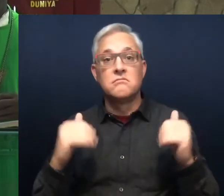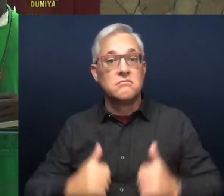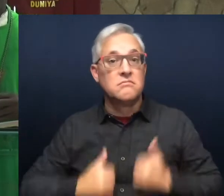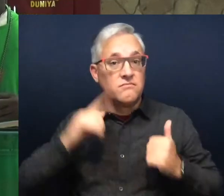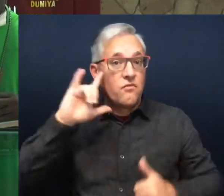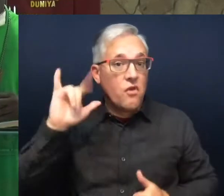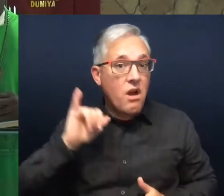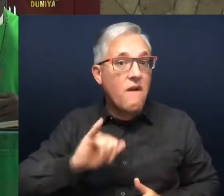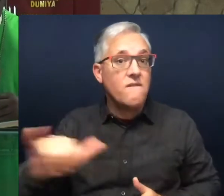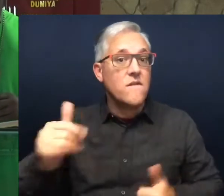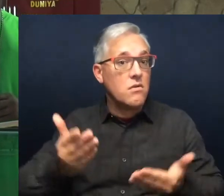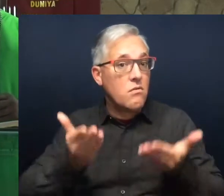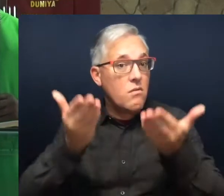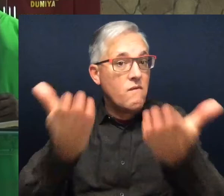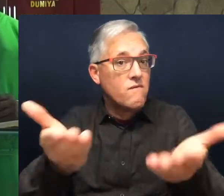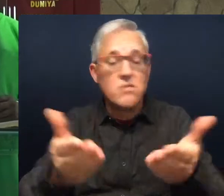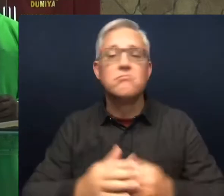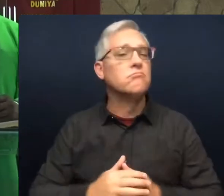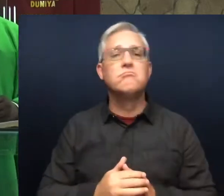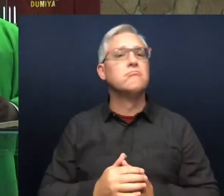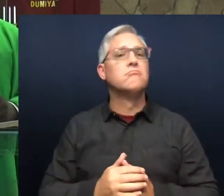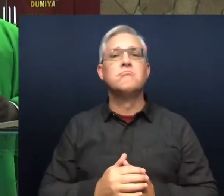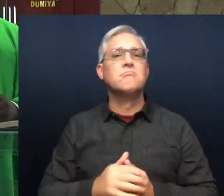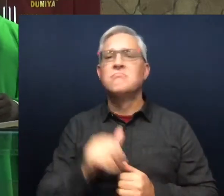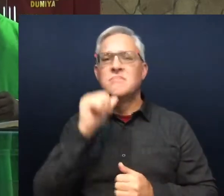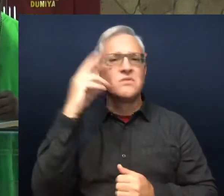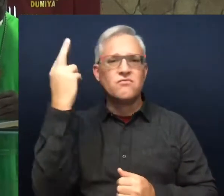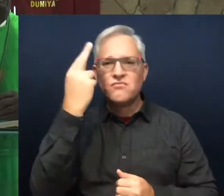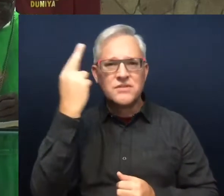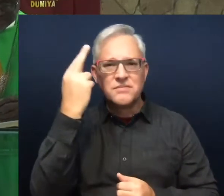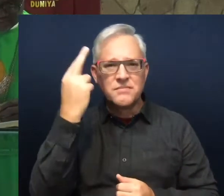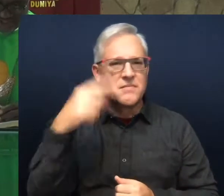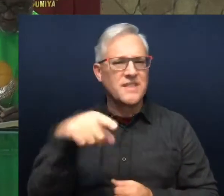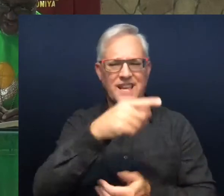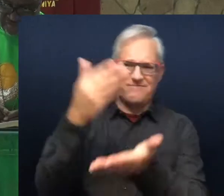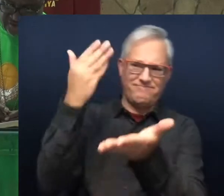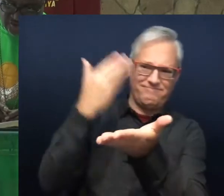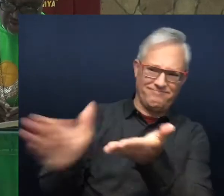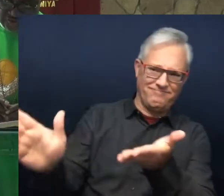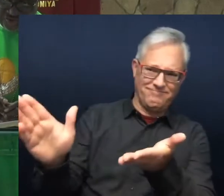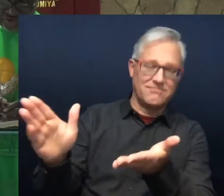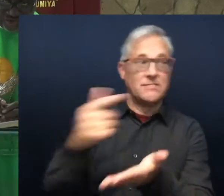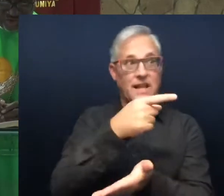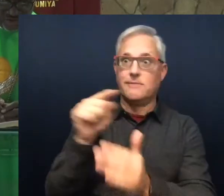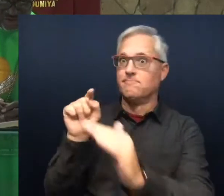No. They rejected and even executed him